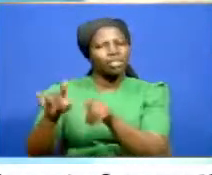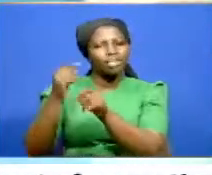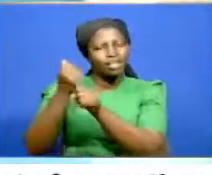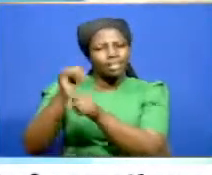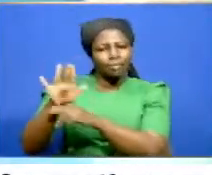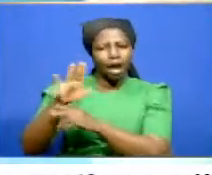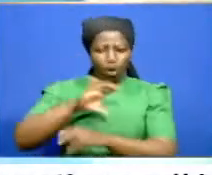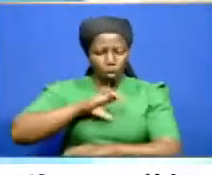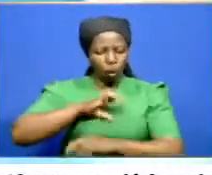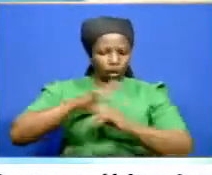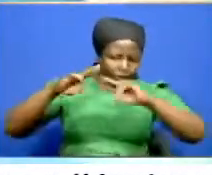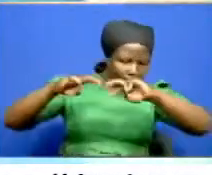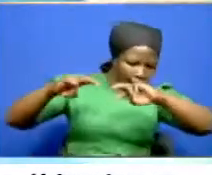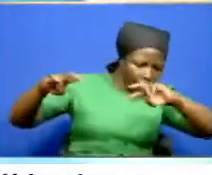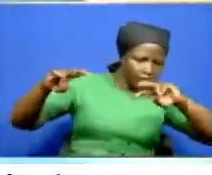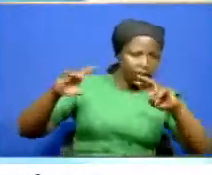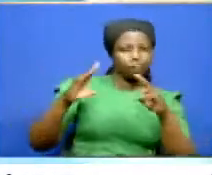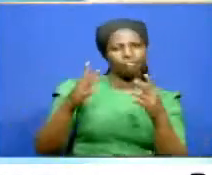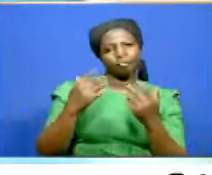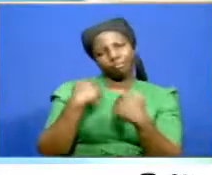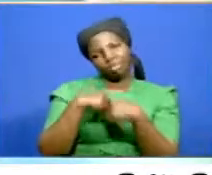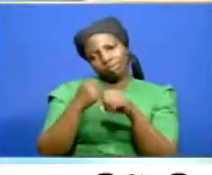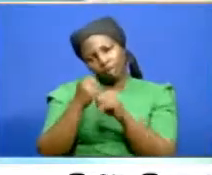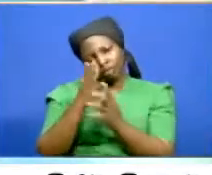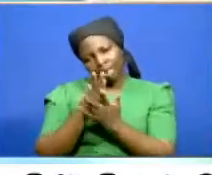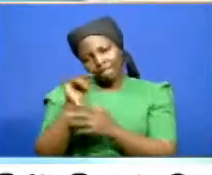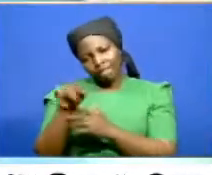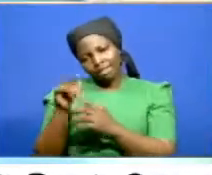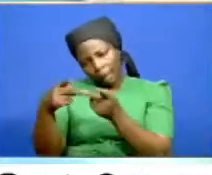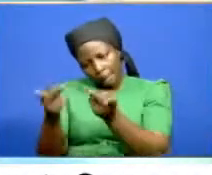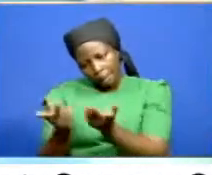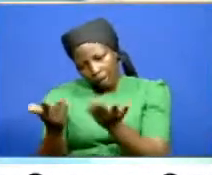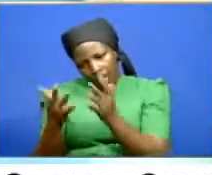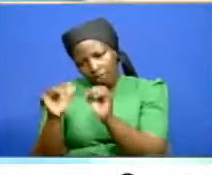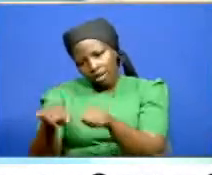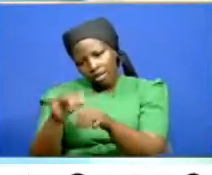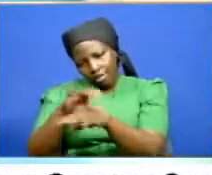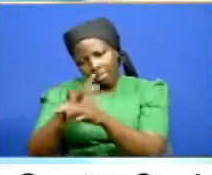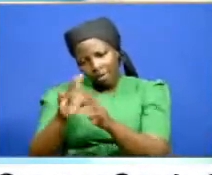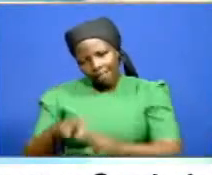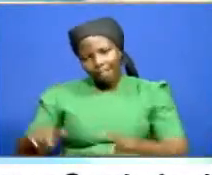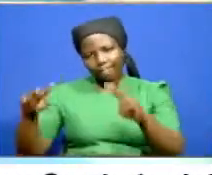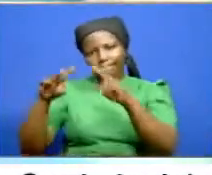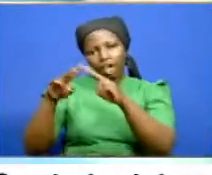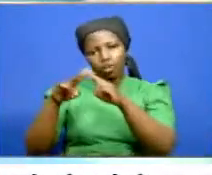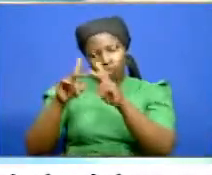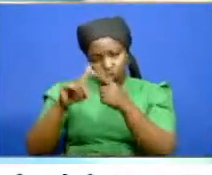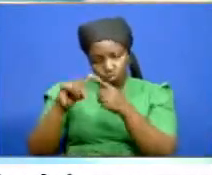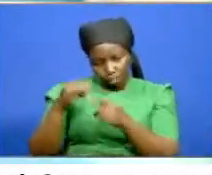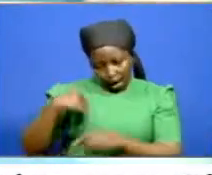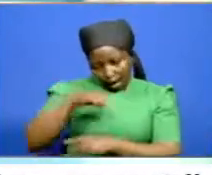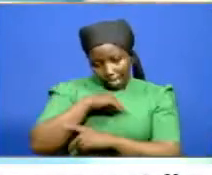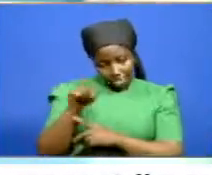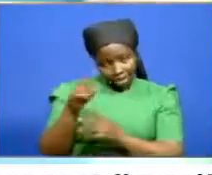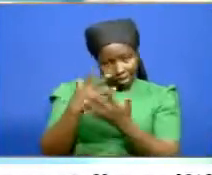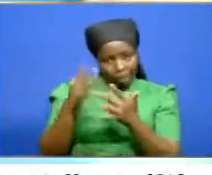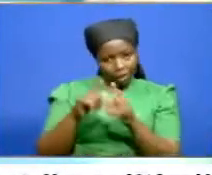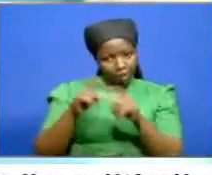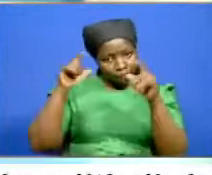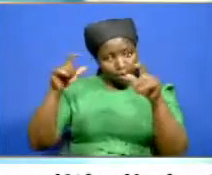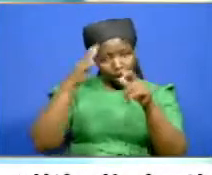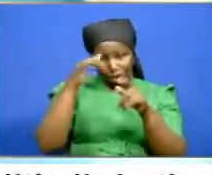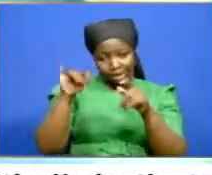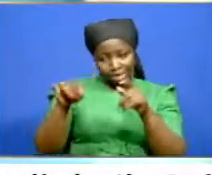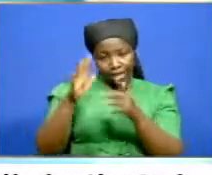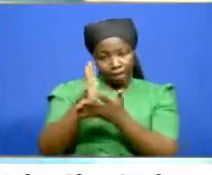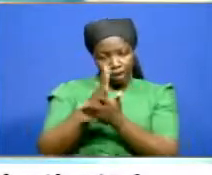and so that, you know, this is where probably we can get some value. Mm-hmm. And to us, it's something big, because that was part of our